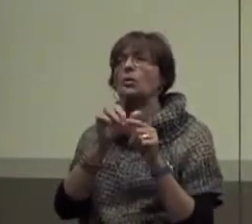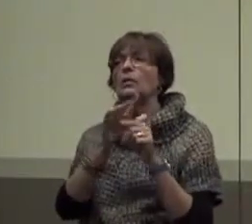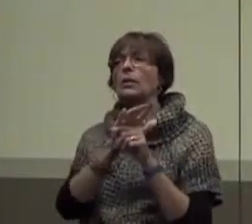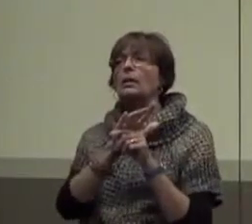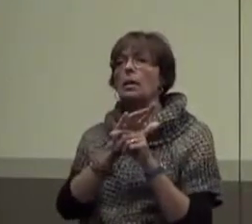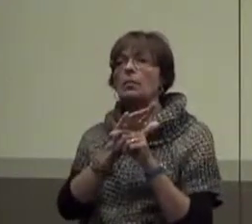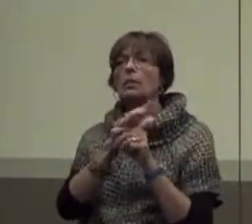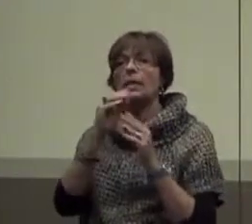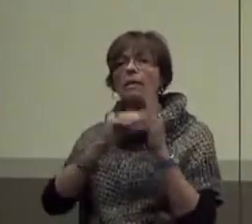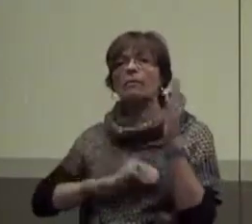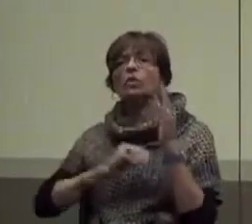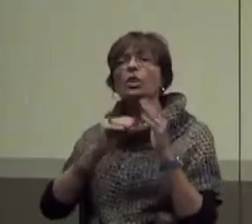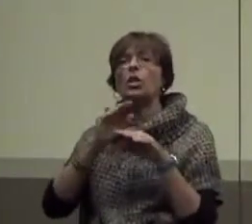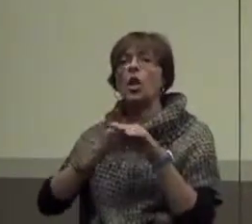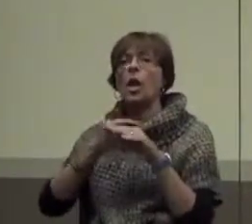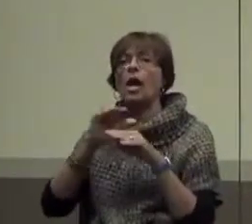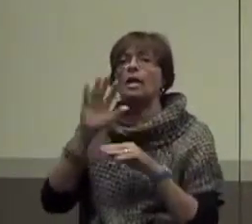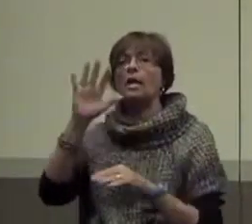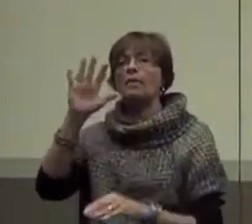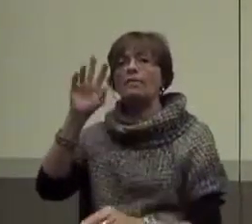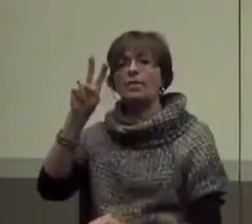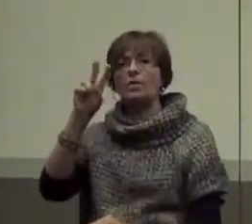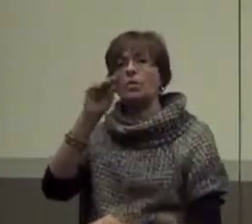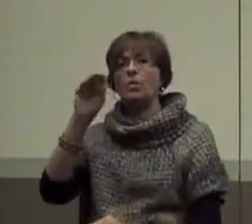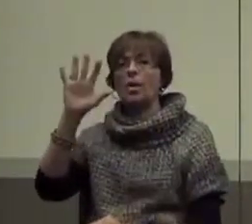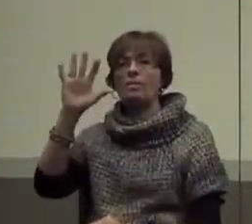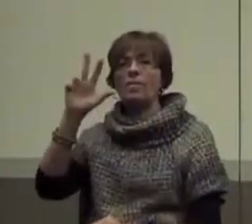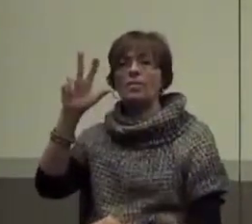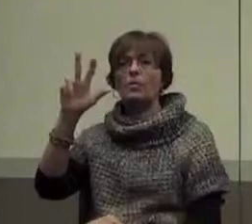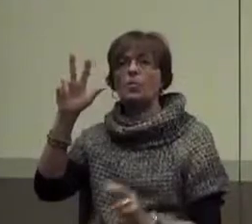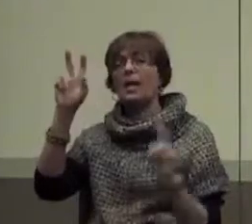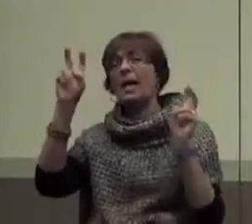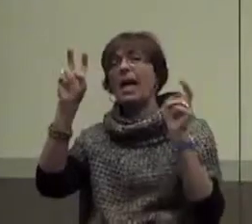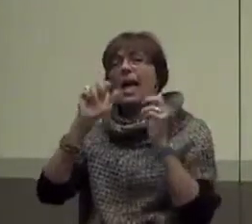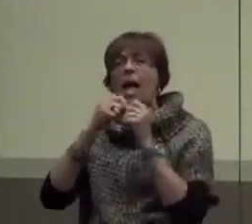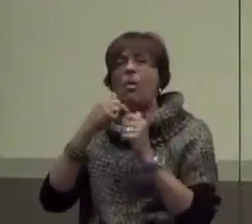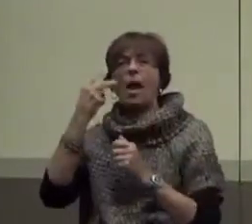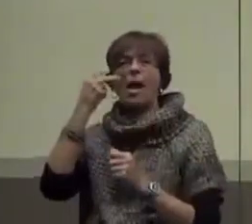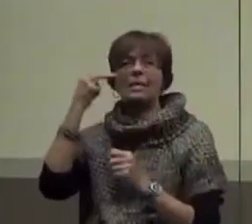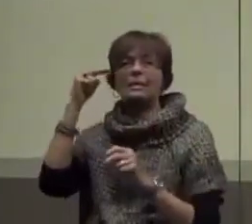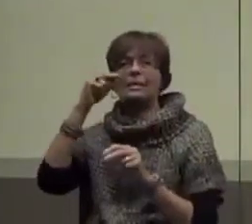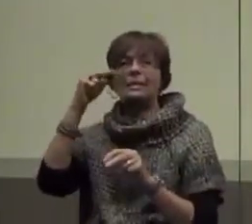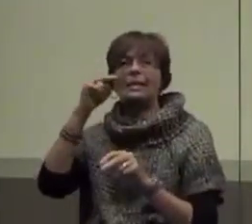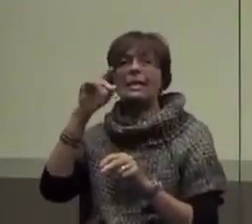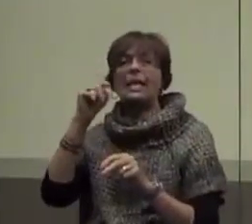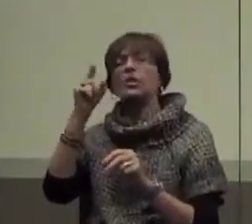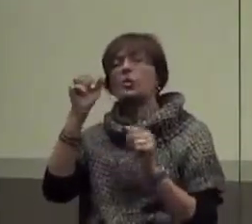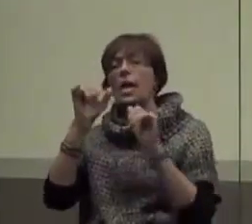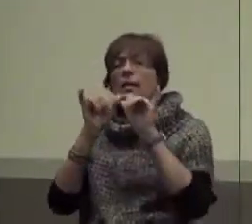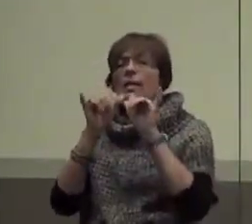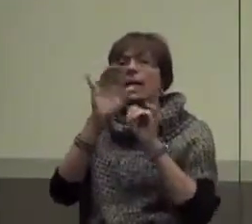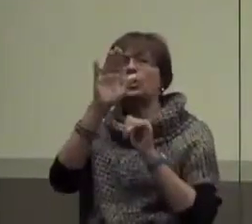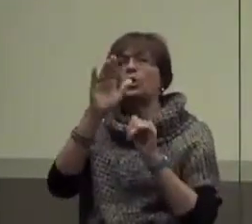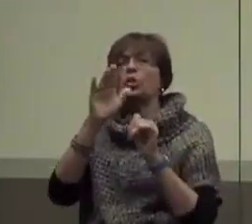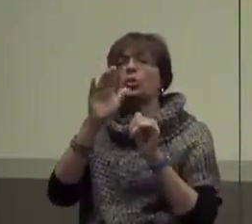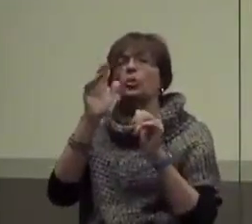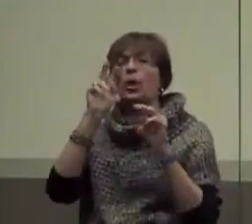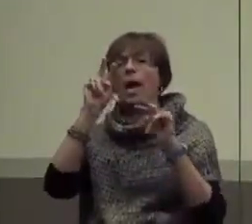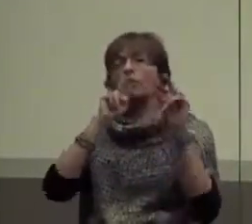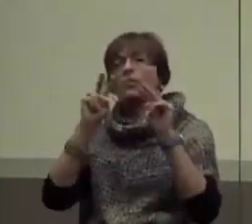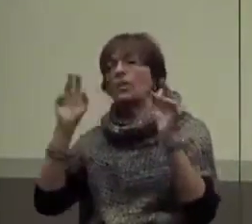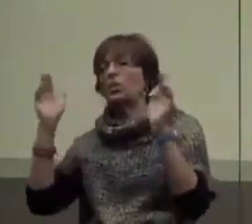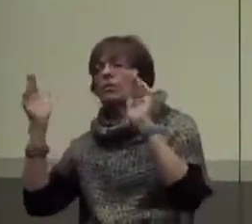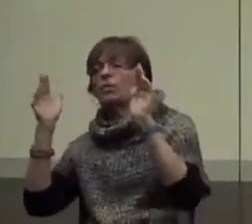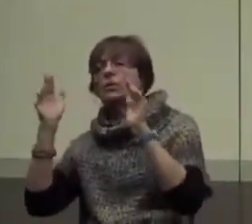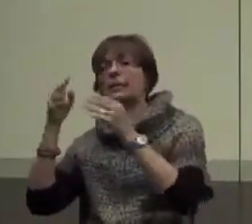version on 52 and 53 of kind of like how I see it. So if you can kind of gauge your observations versus these to see